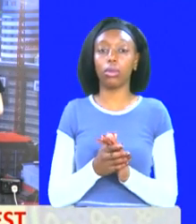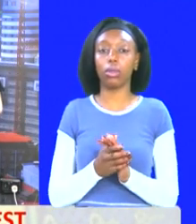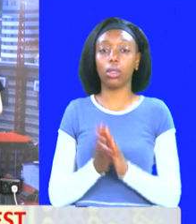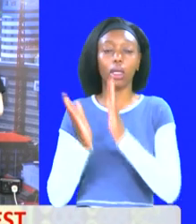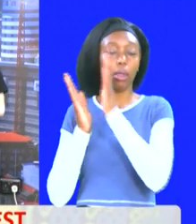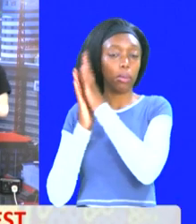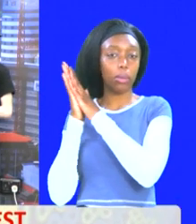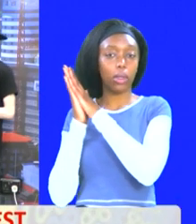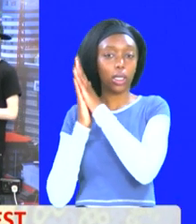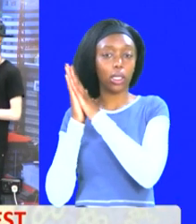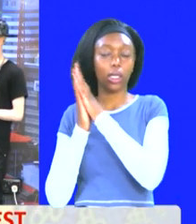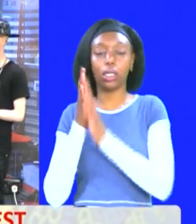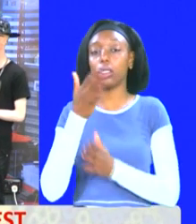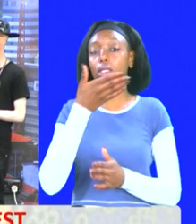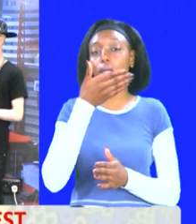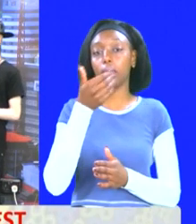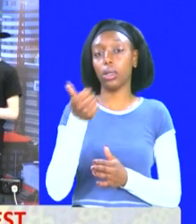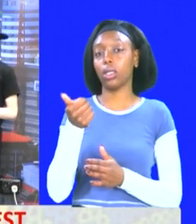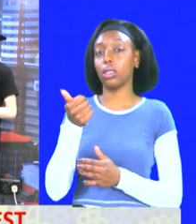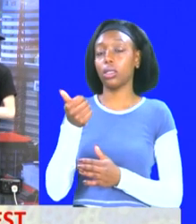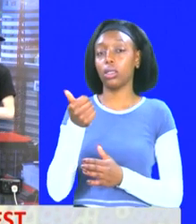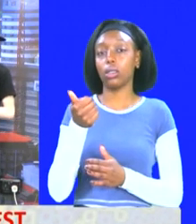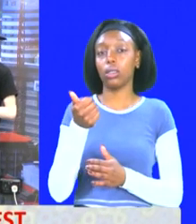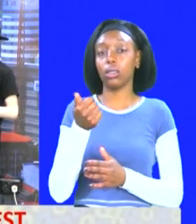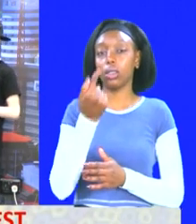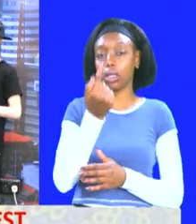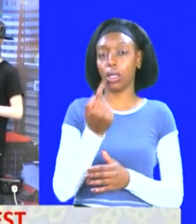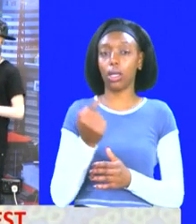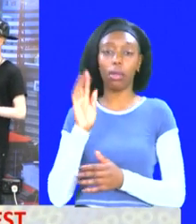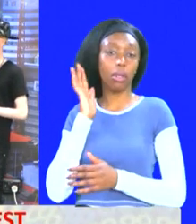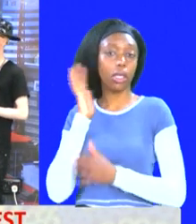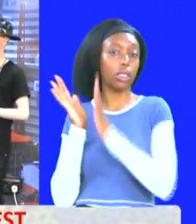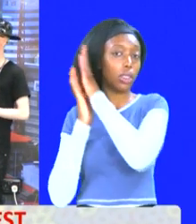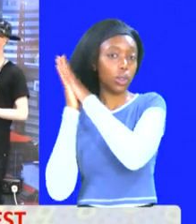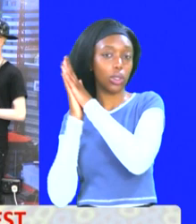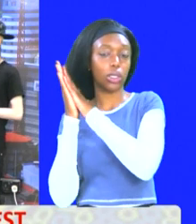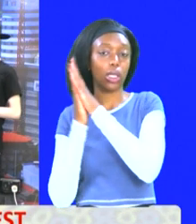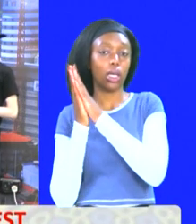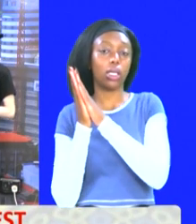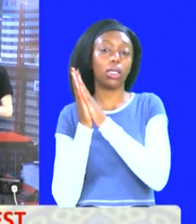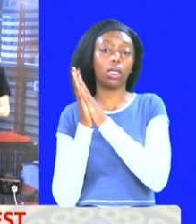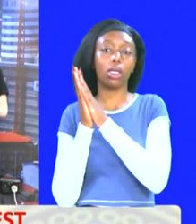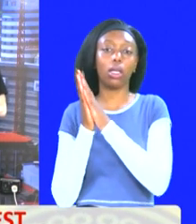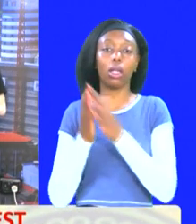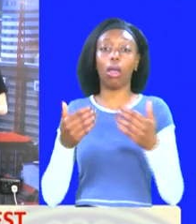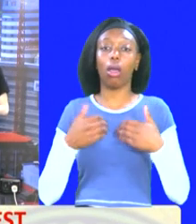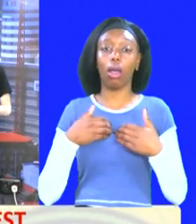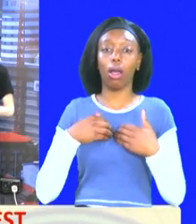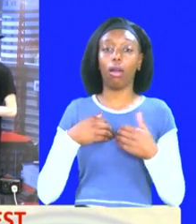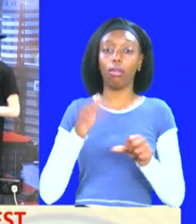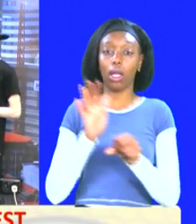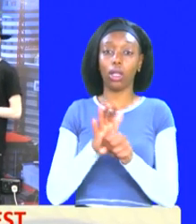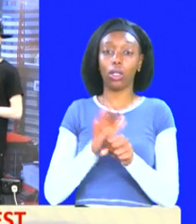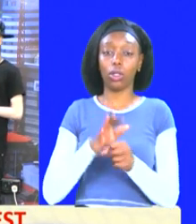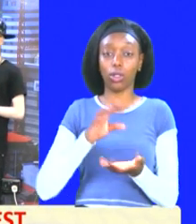the reggae music ni kama, but they come kisikiza reggae music imejaa sana education. Not true. Imejaa